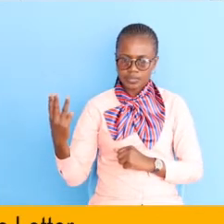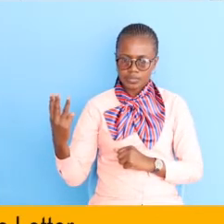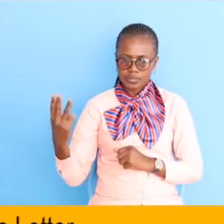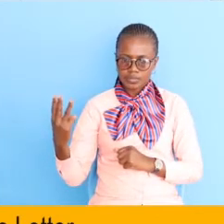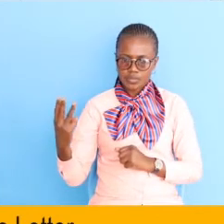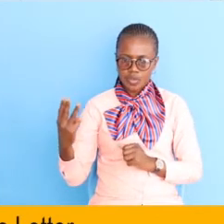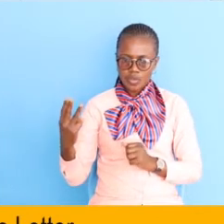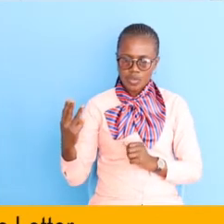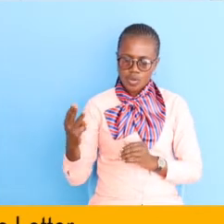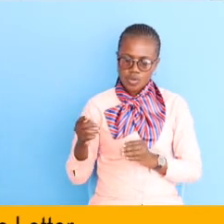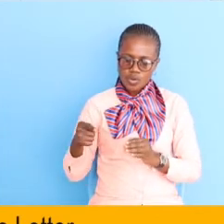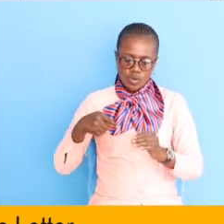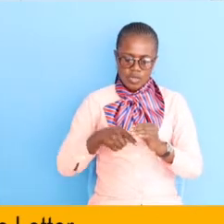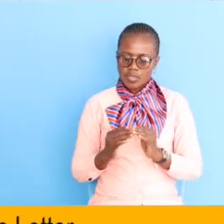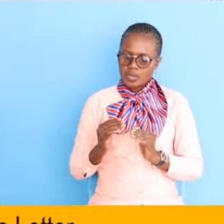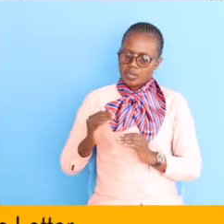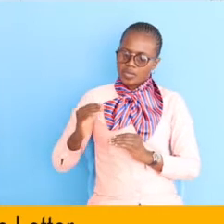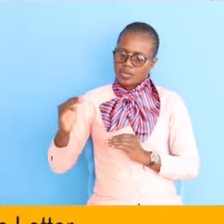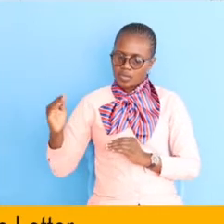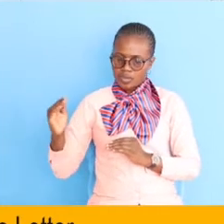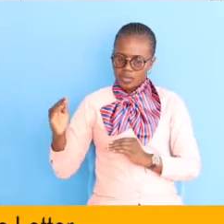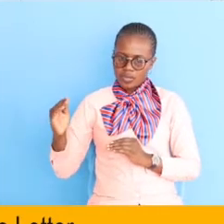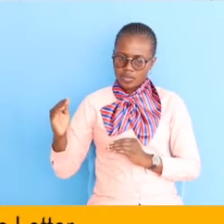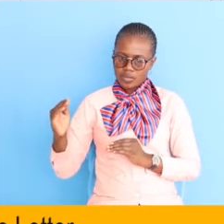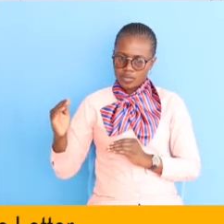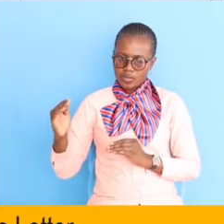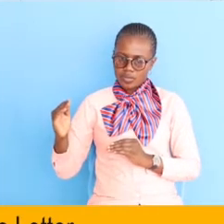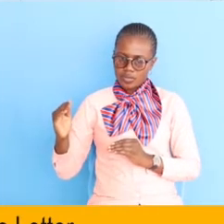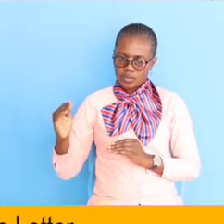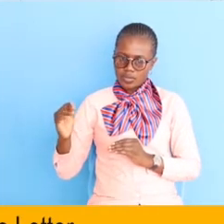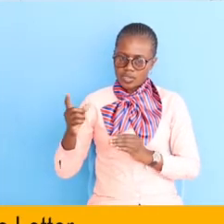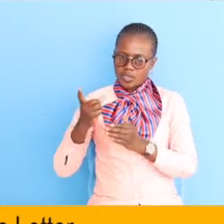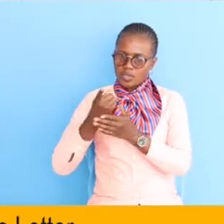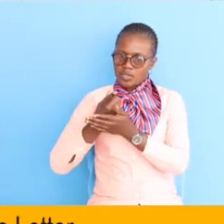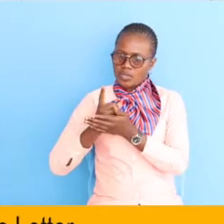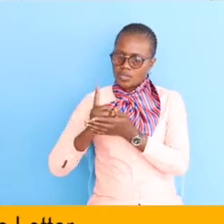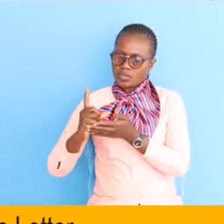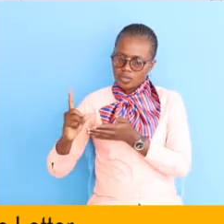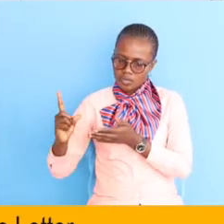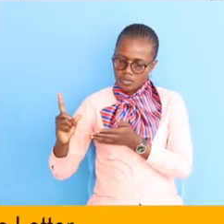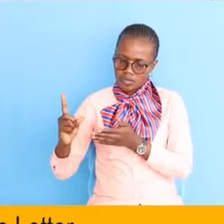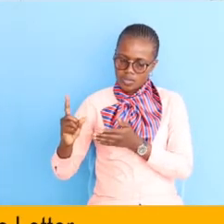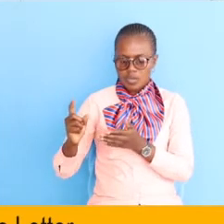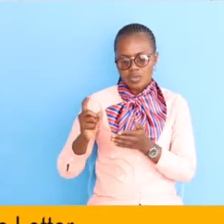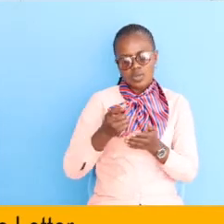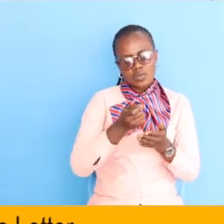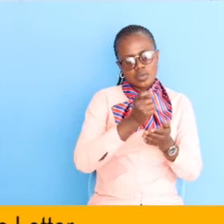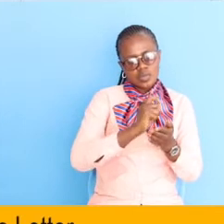P, but I would start it with the second letter. For example, it should read something